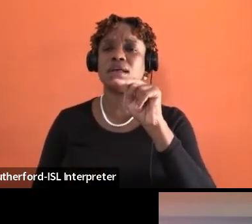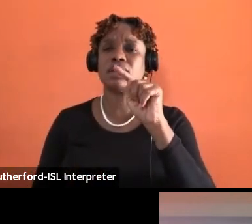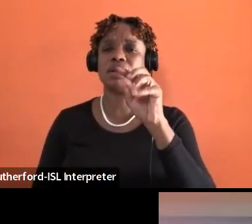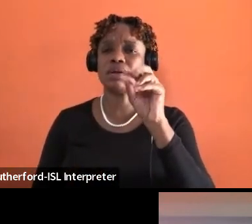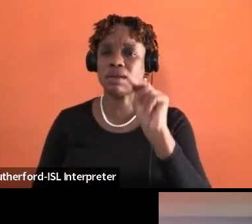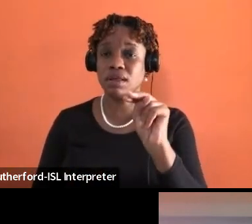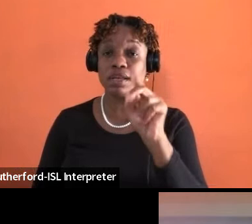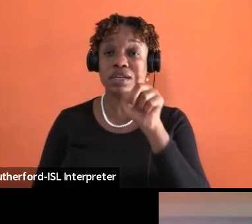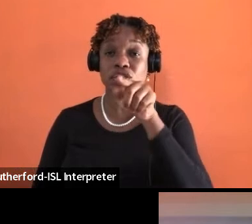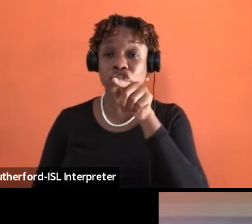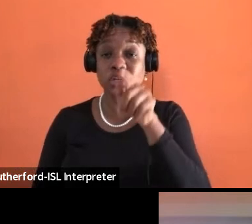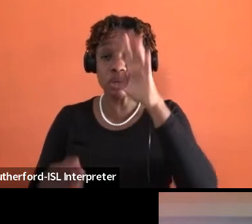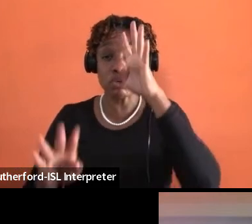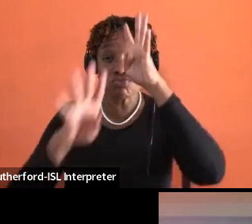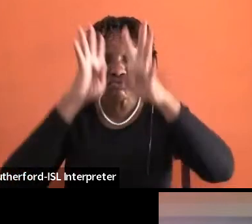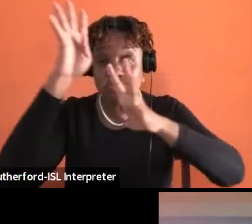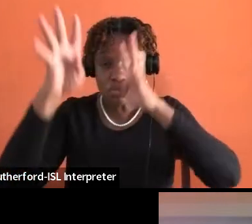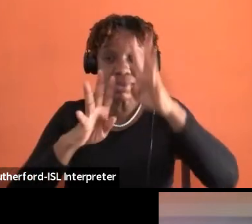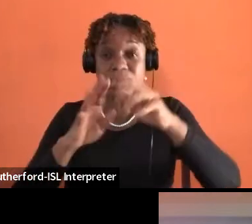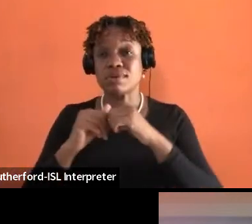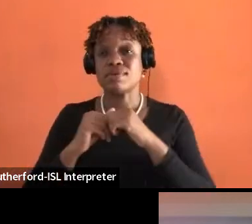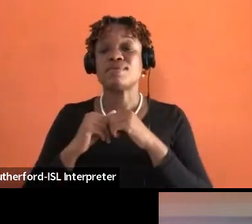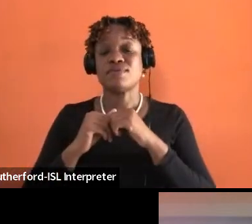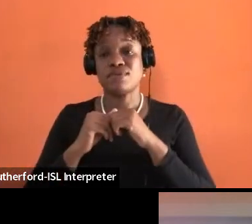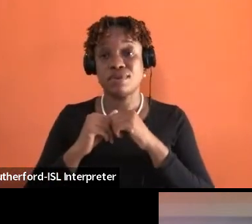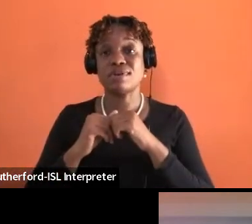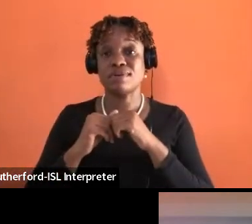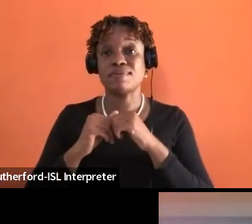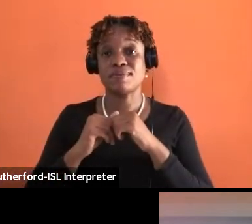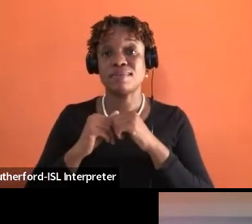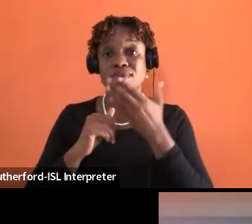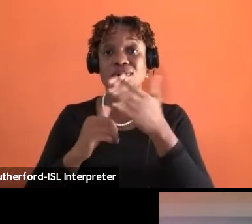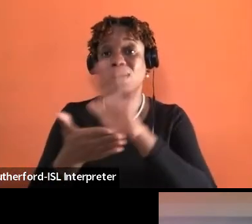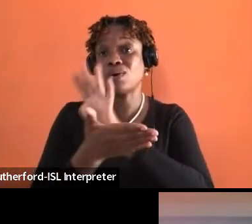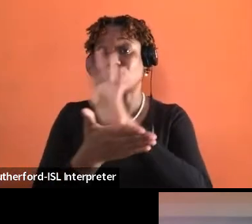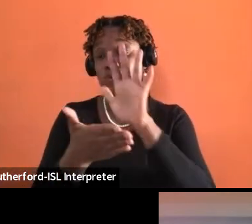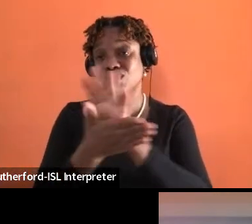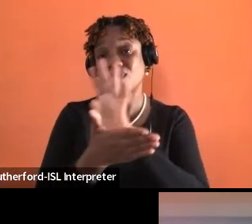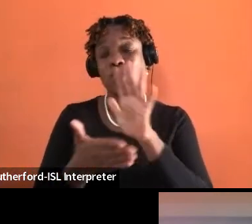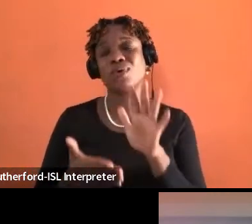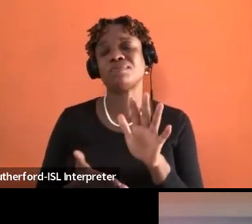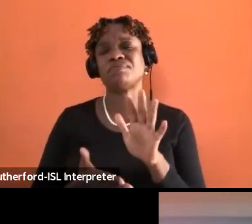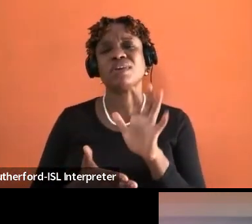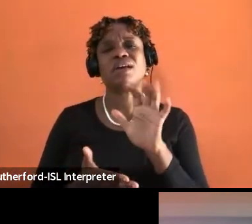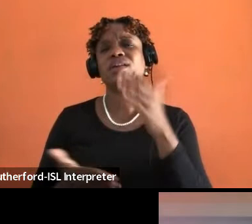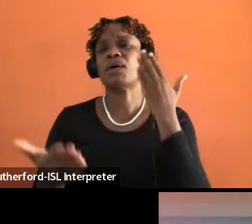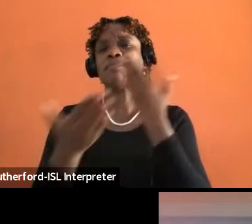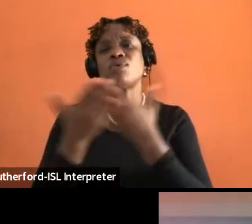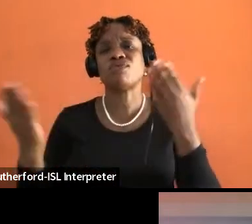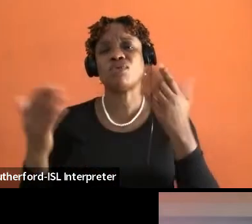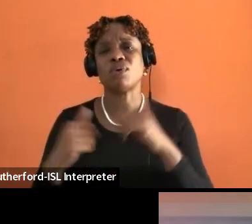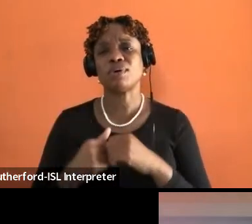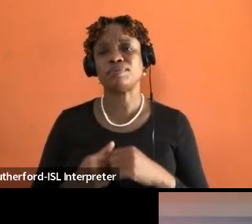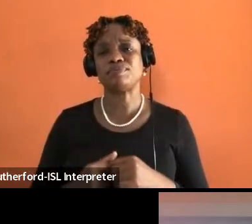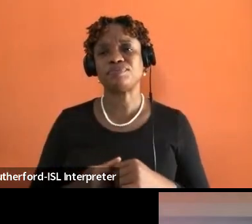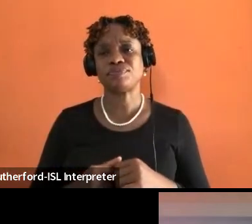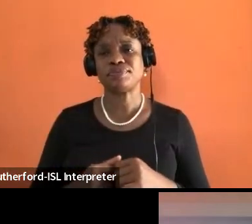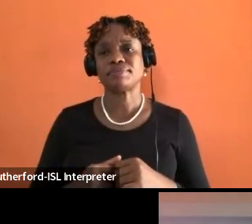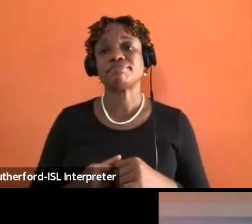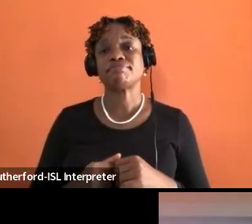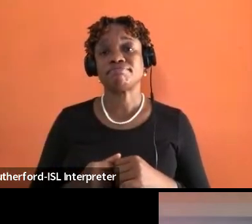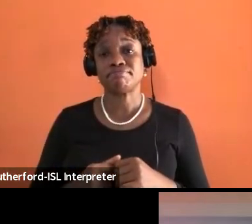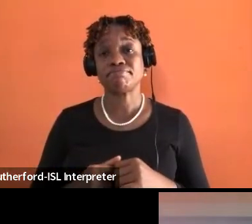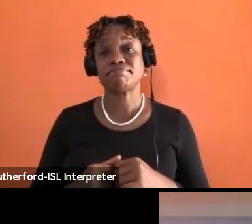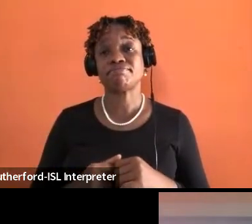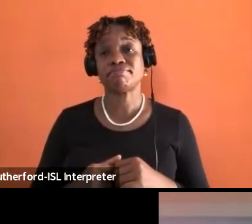she had to do within the school system. And definitely it really just highlights what was the results from the